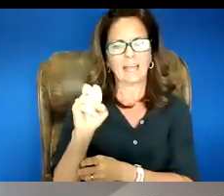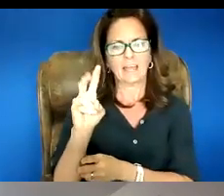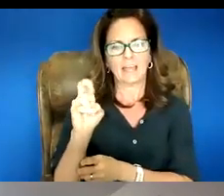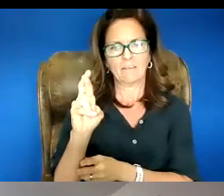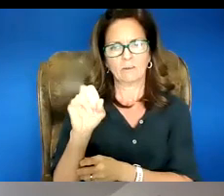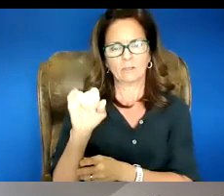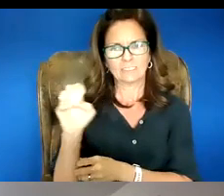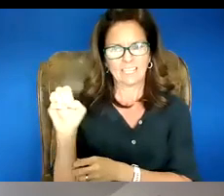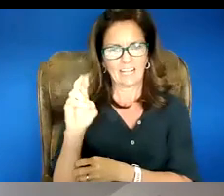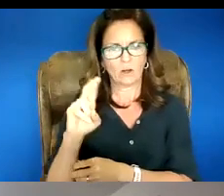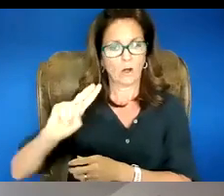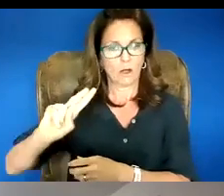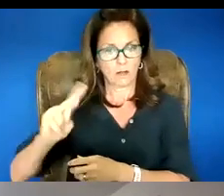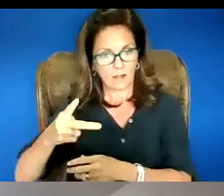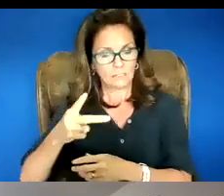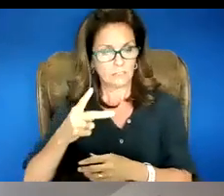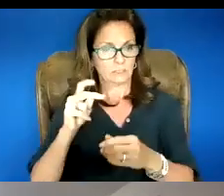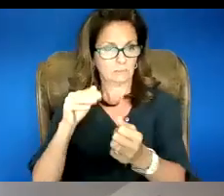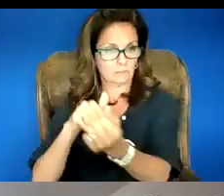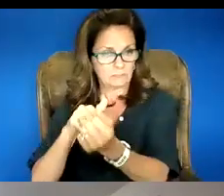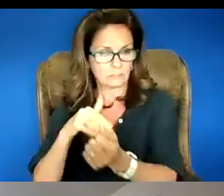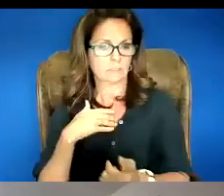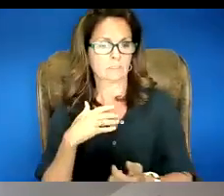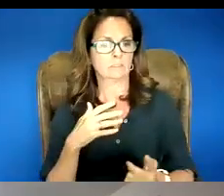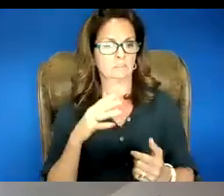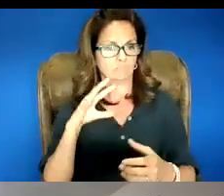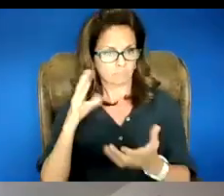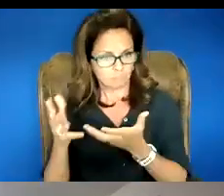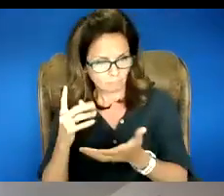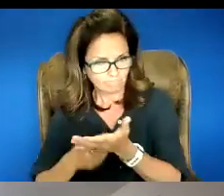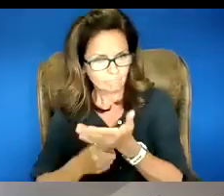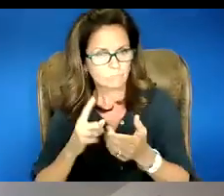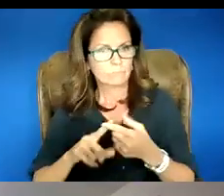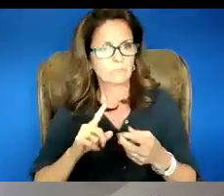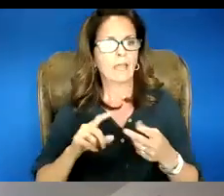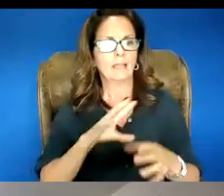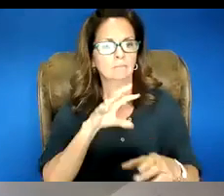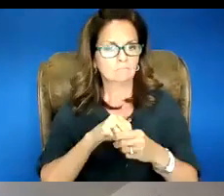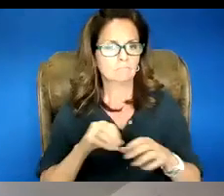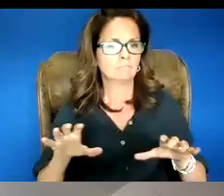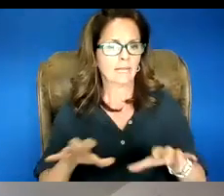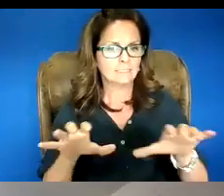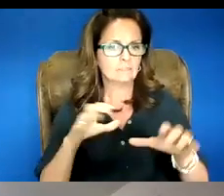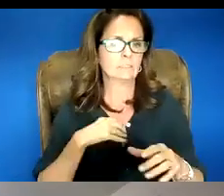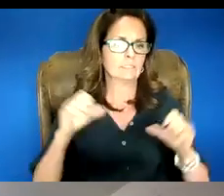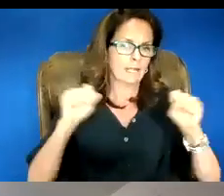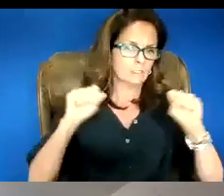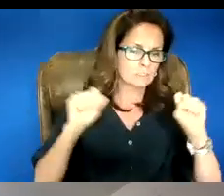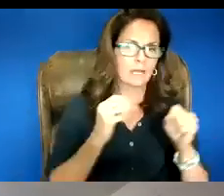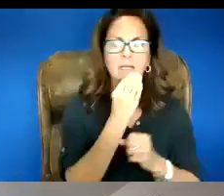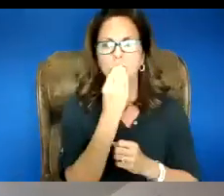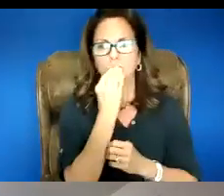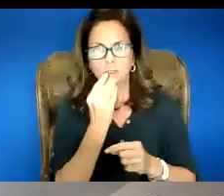healthy lifestyle activities, exercise, nutrition, stress management. It's not limited to those things.